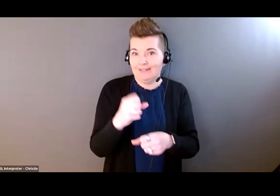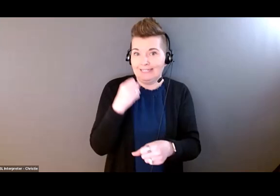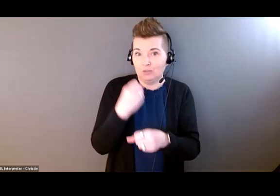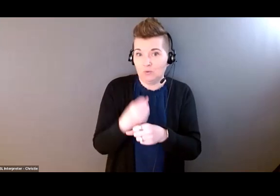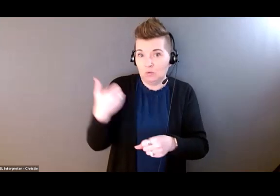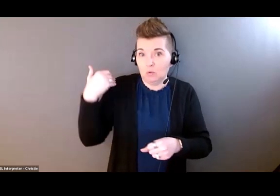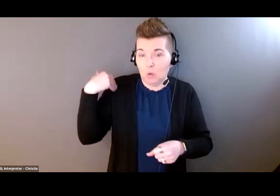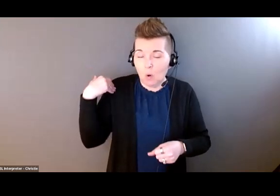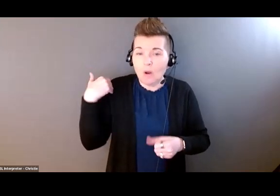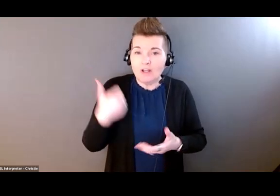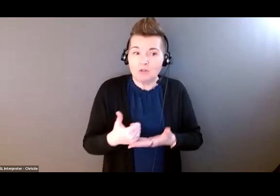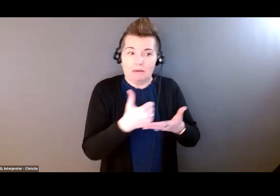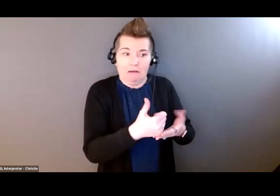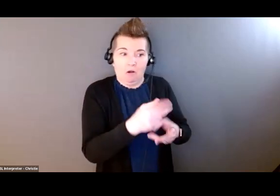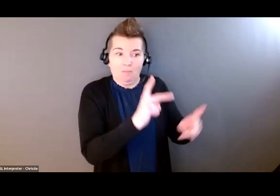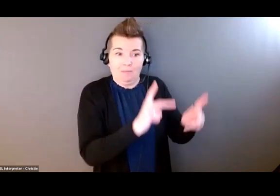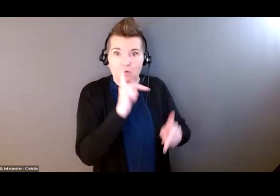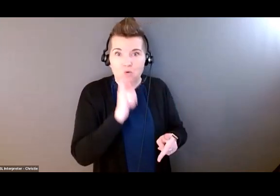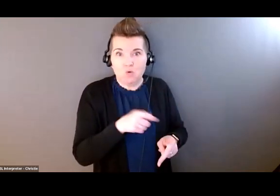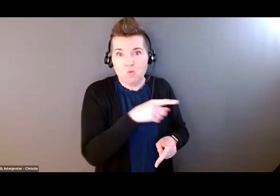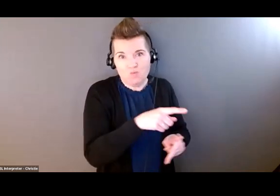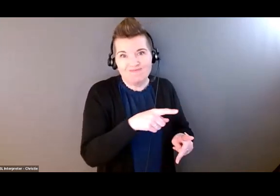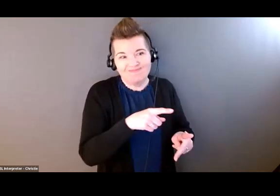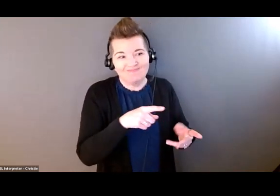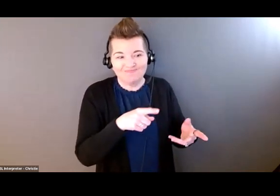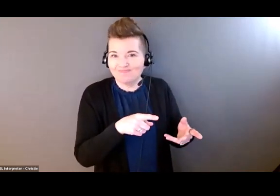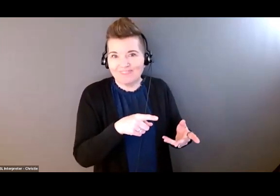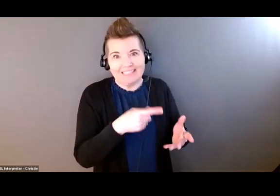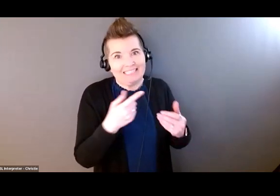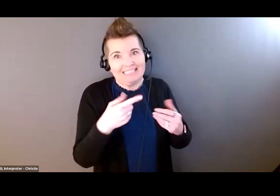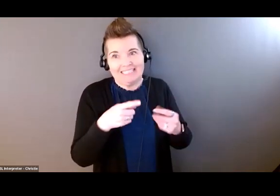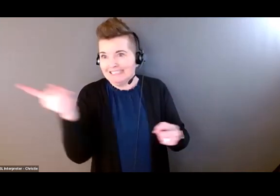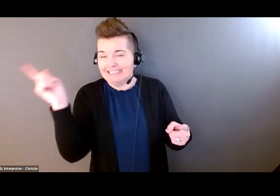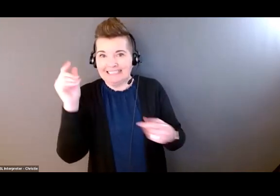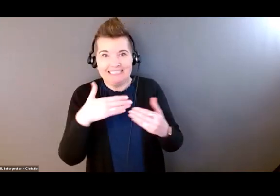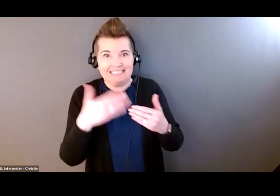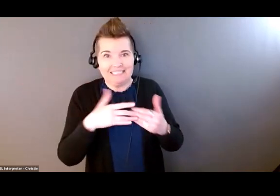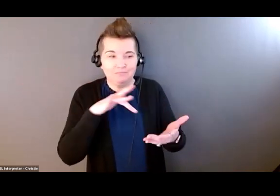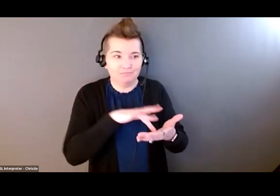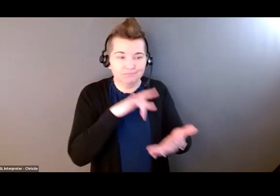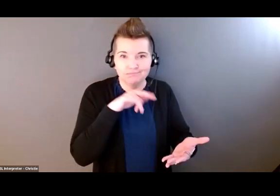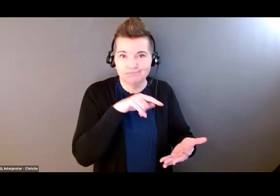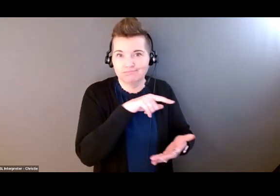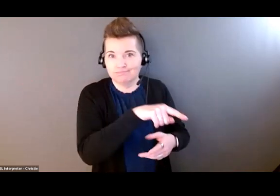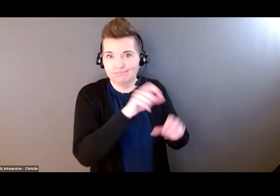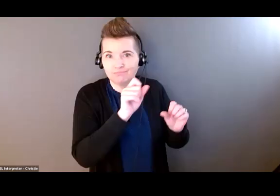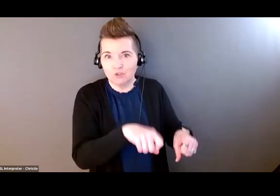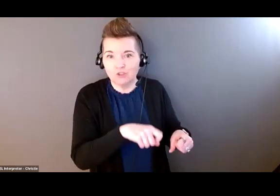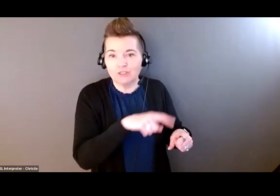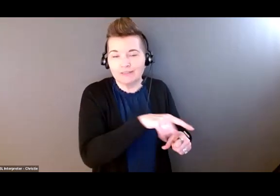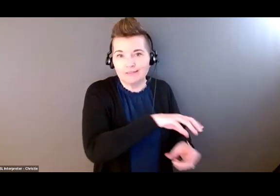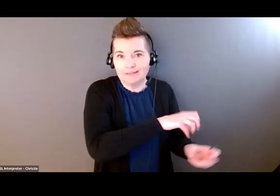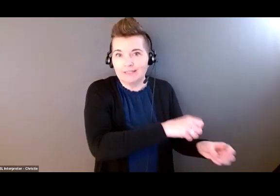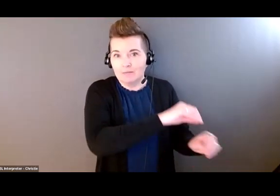So George's House opened about 7 years ago to fill a gap for people who were structurally vulnerable and needed end-of-life care, and